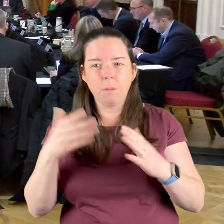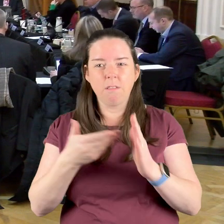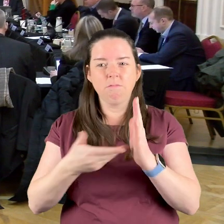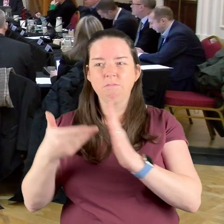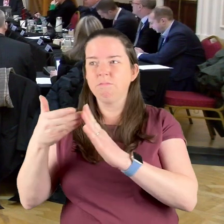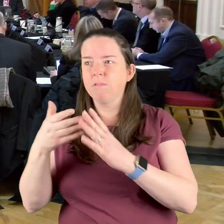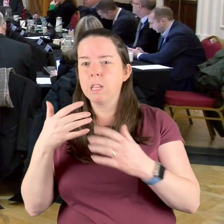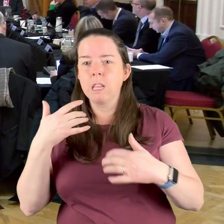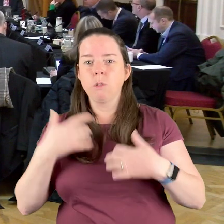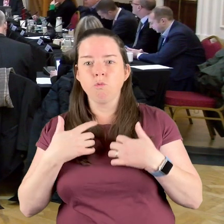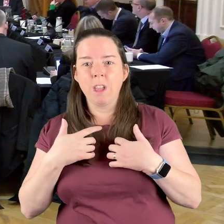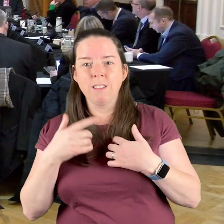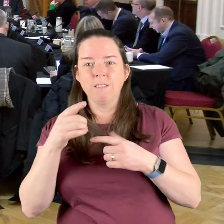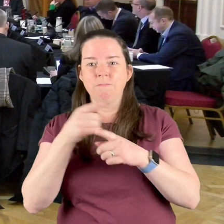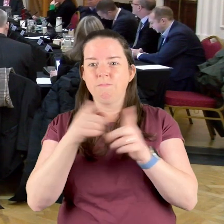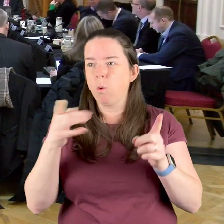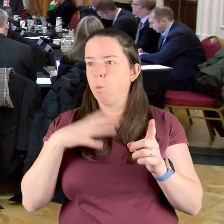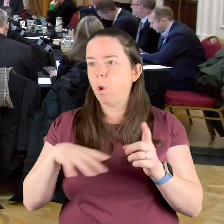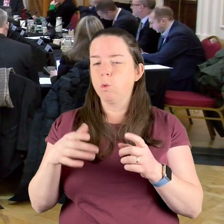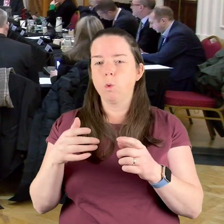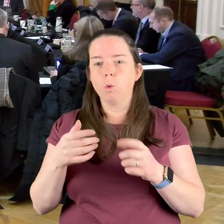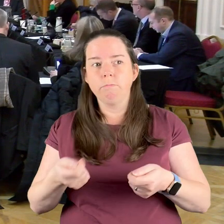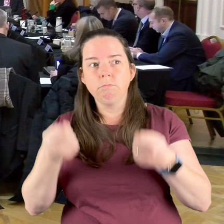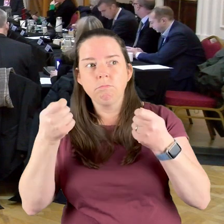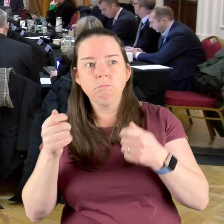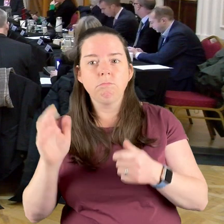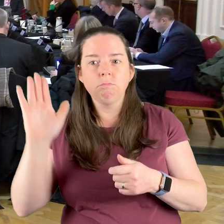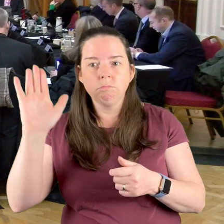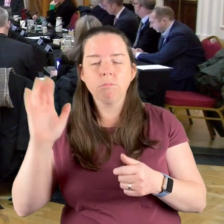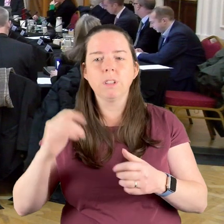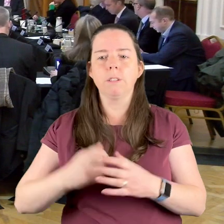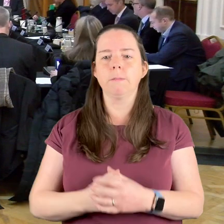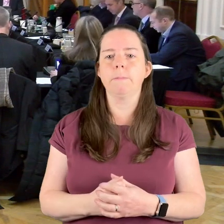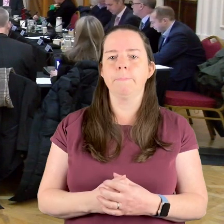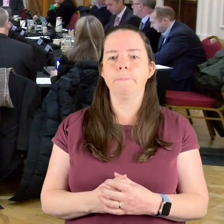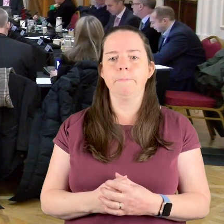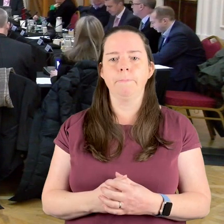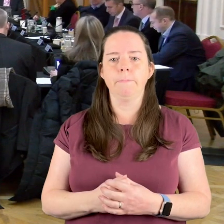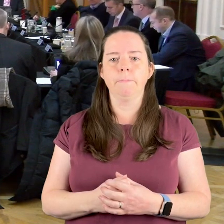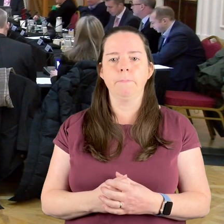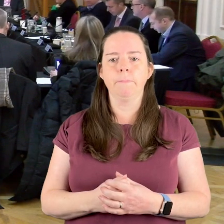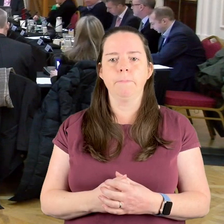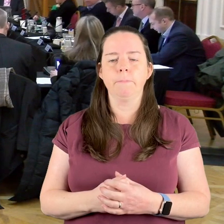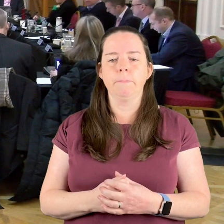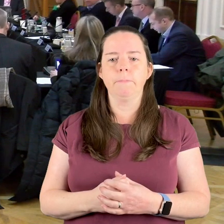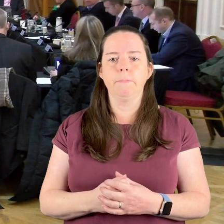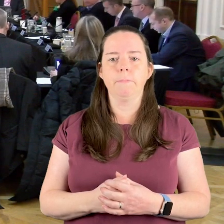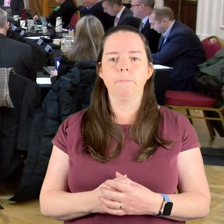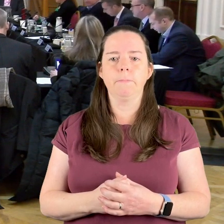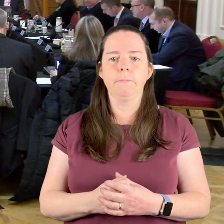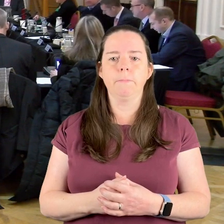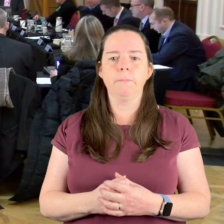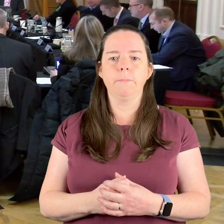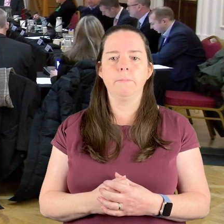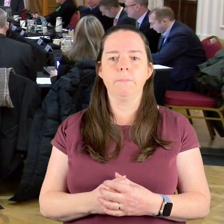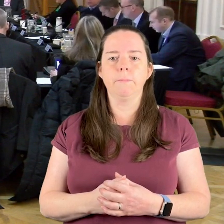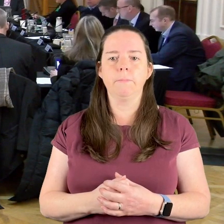additional declared interest that anybody would like to flag at this stage?